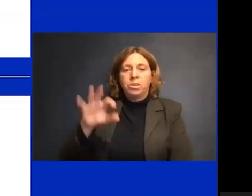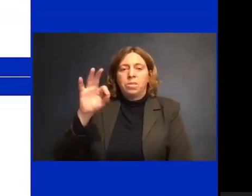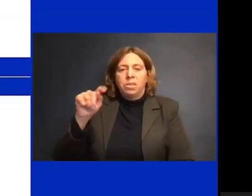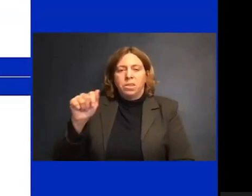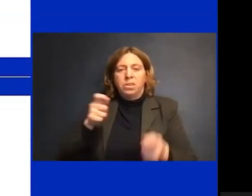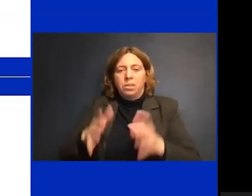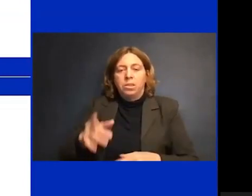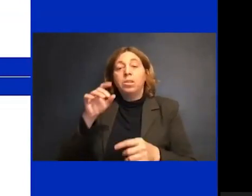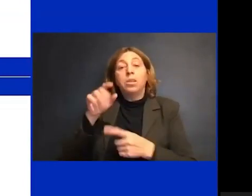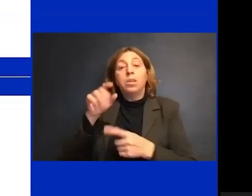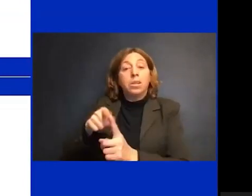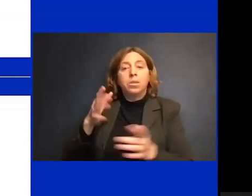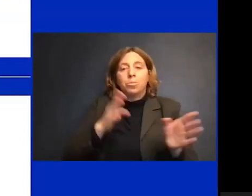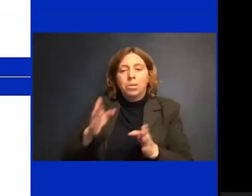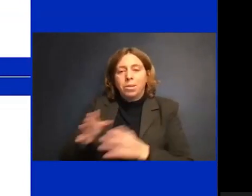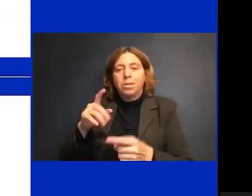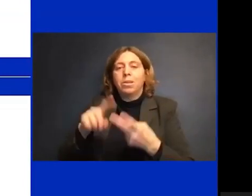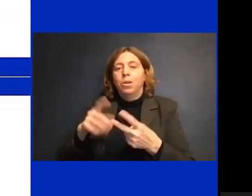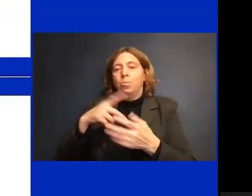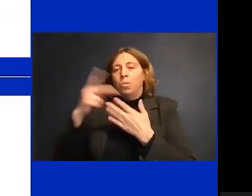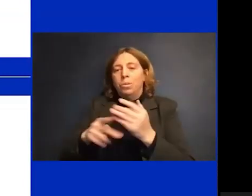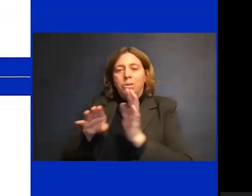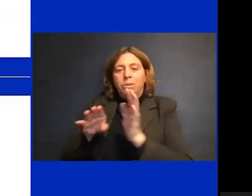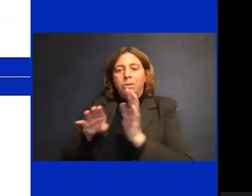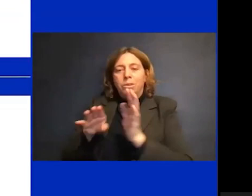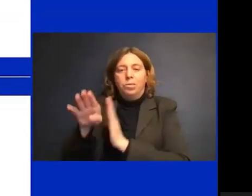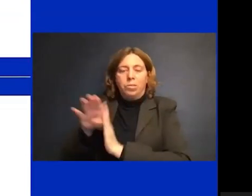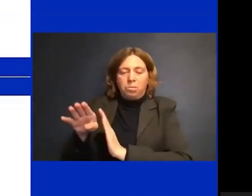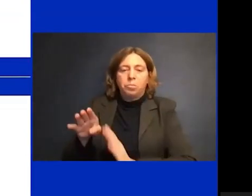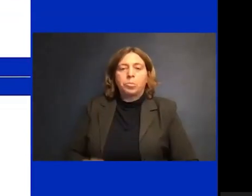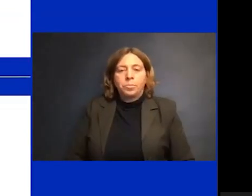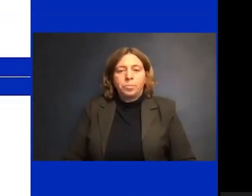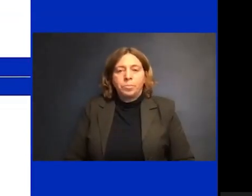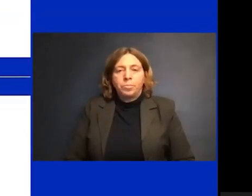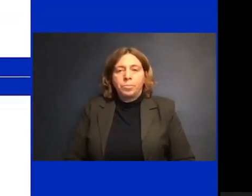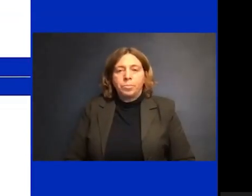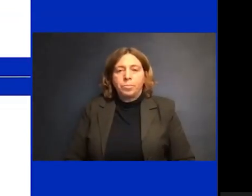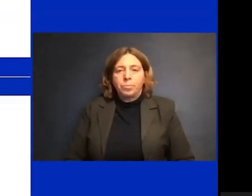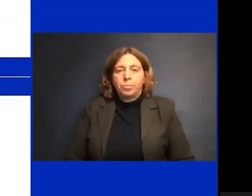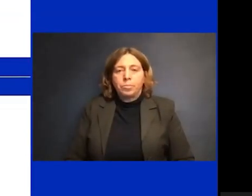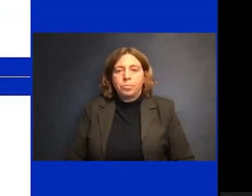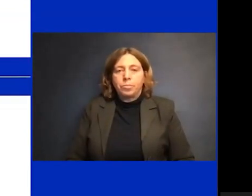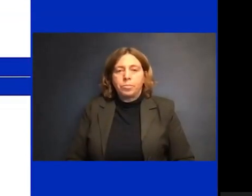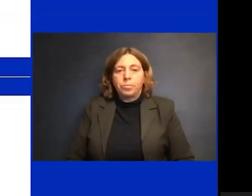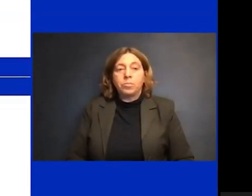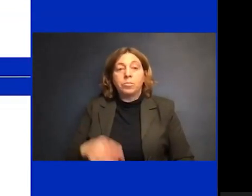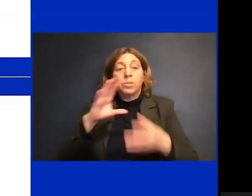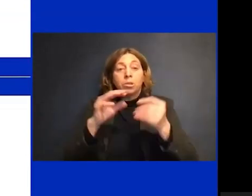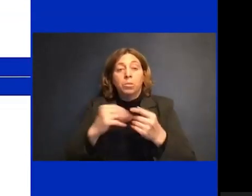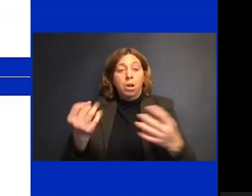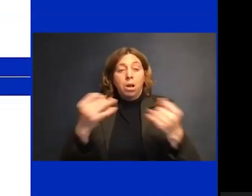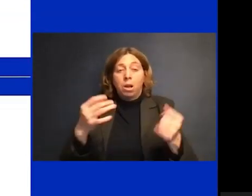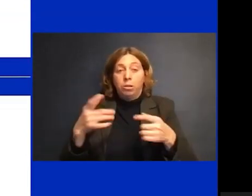10004-1415. Attention to Mr. Donald Burns, FDA Director of Planning and Program Development.